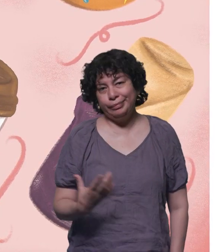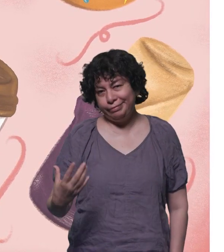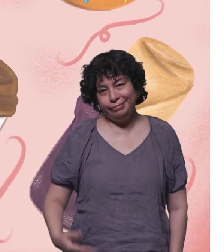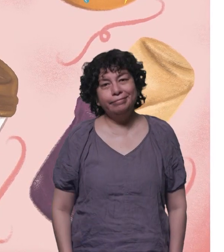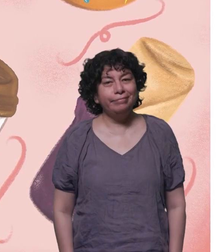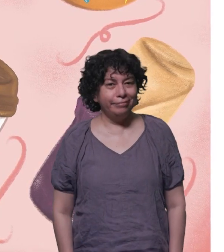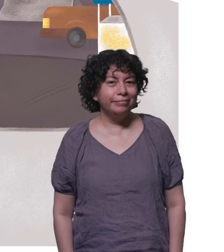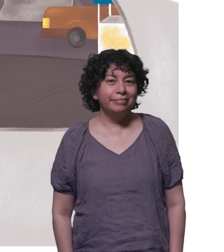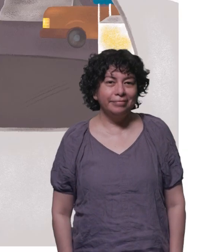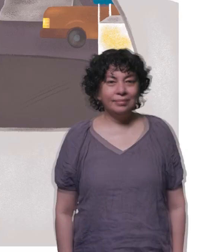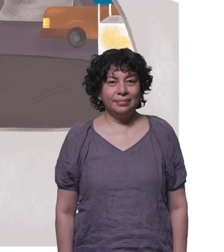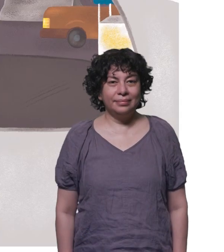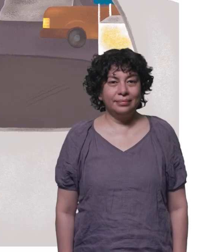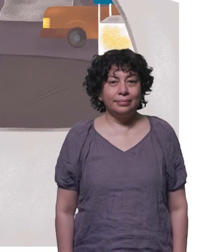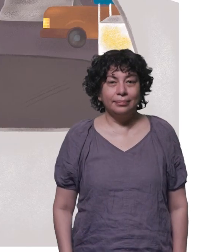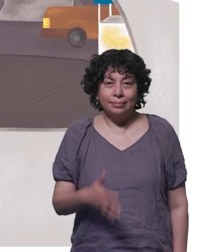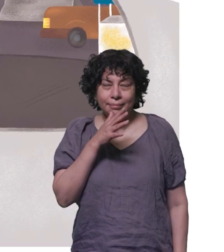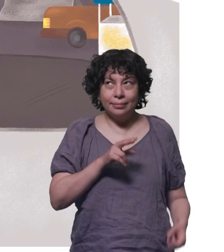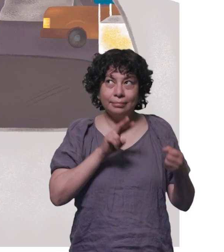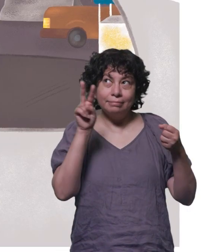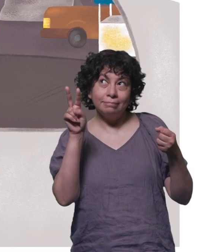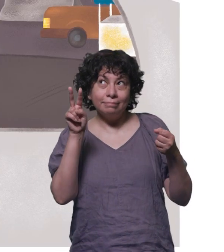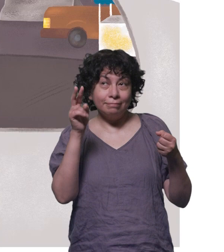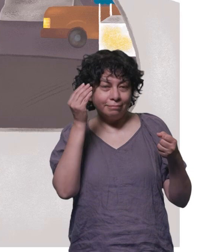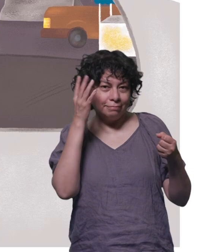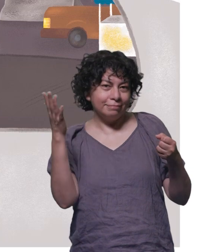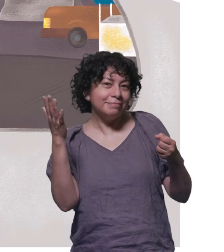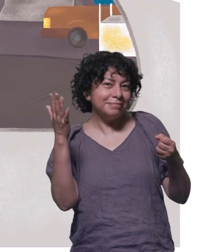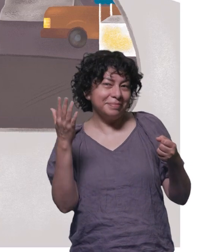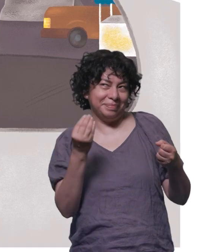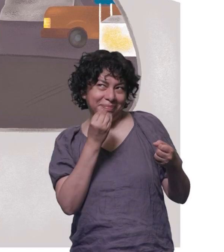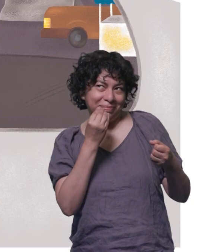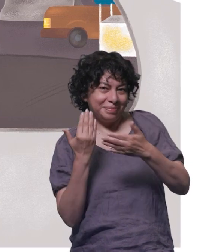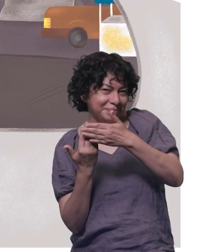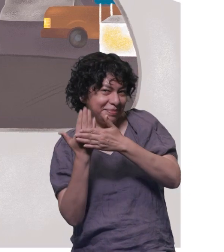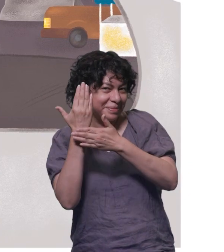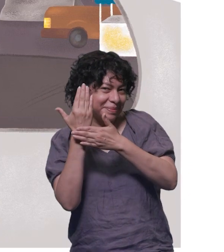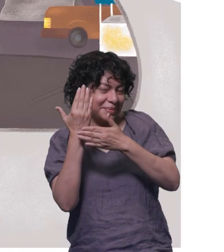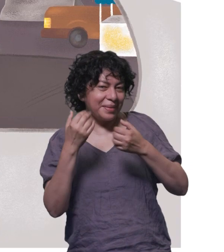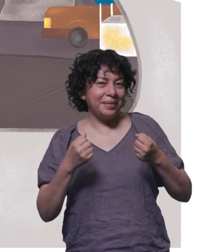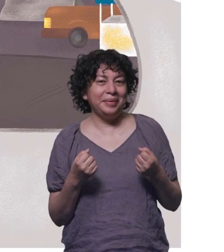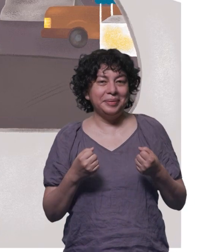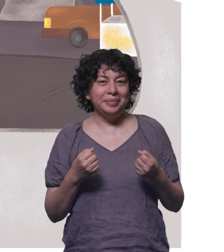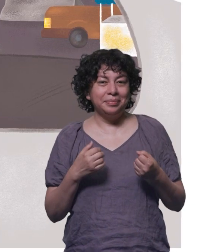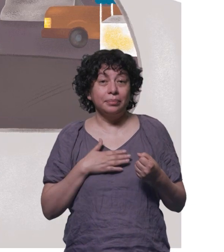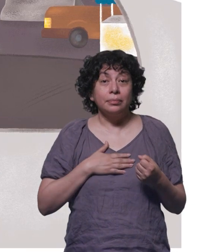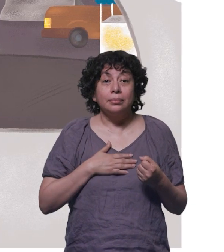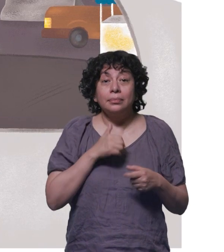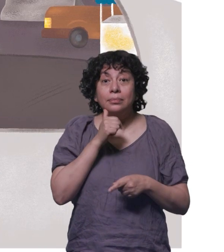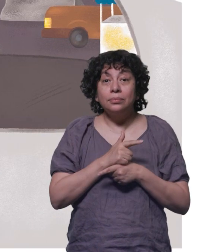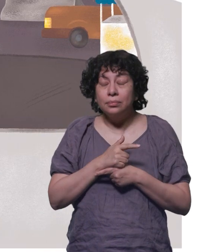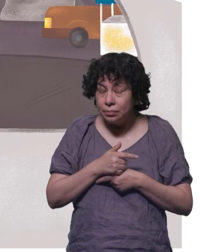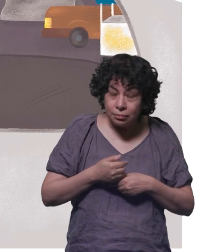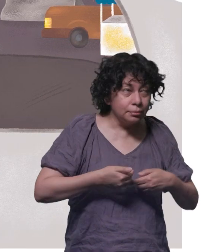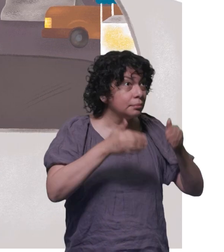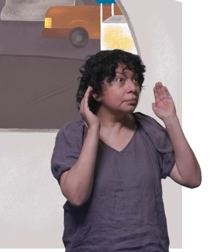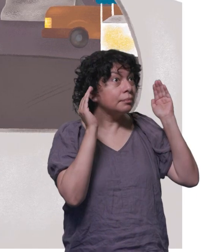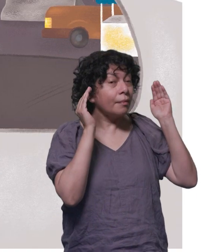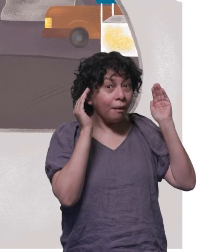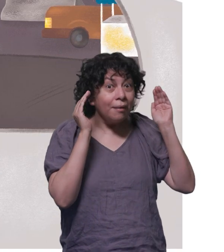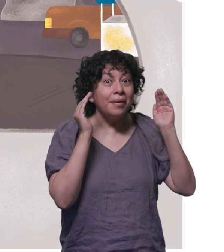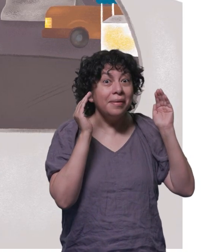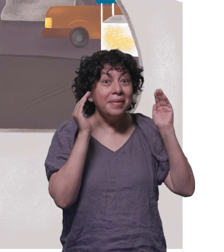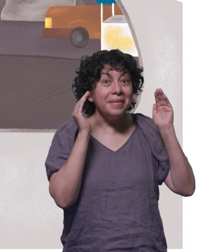really hungry. My mom looks back at us. Hora de desayunar. Melanie